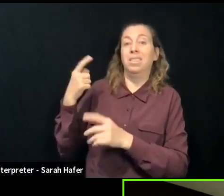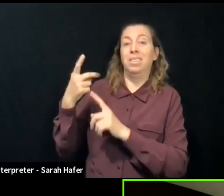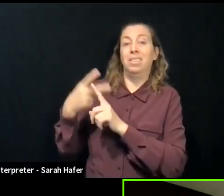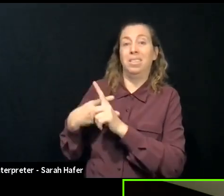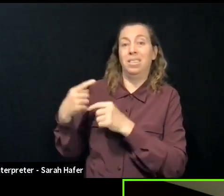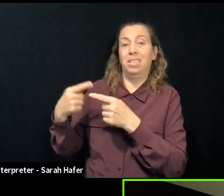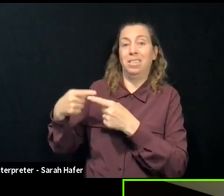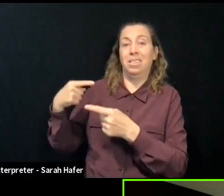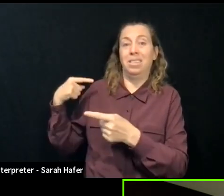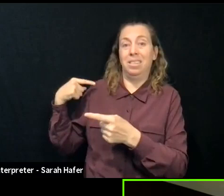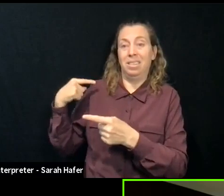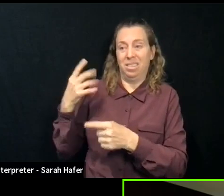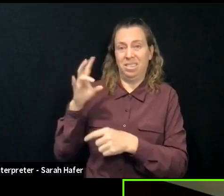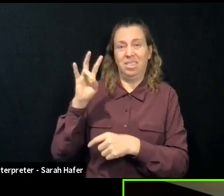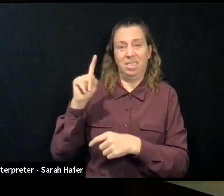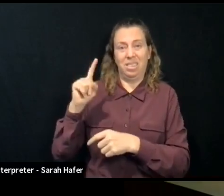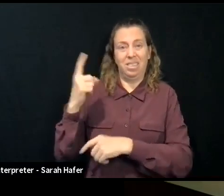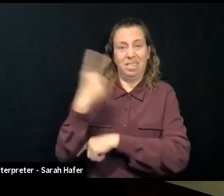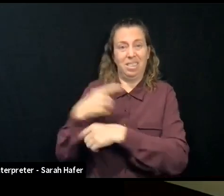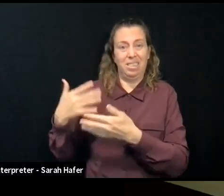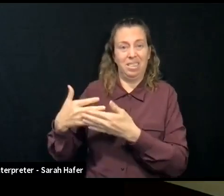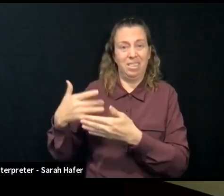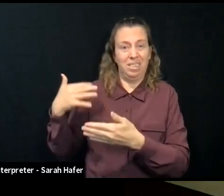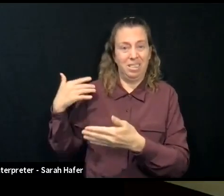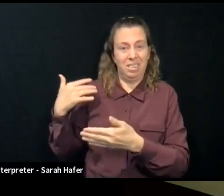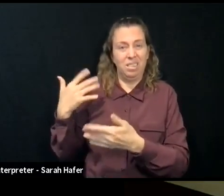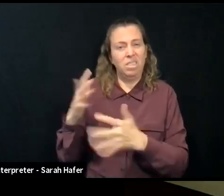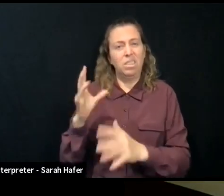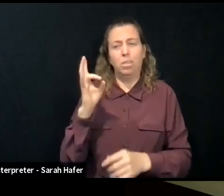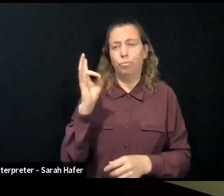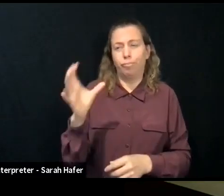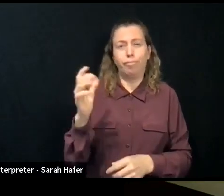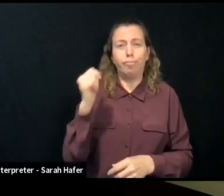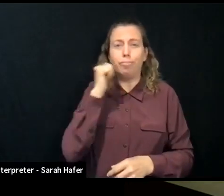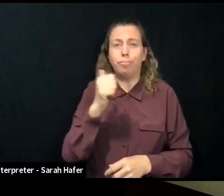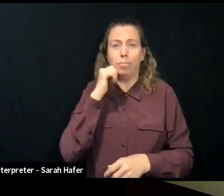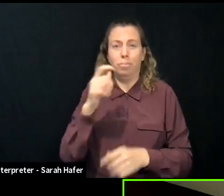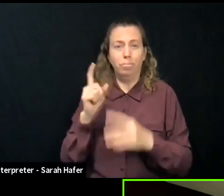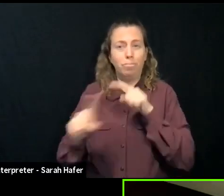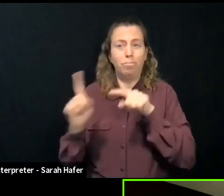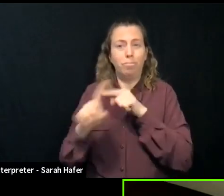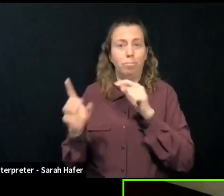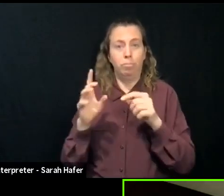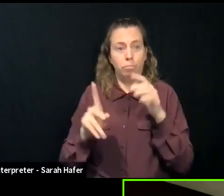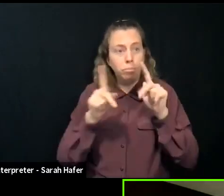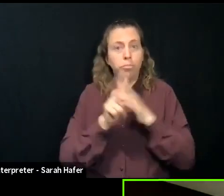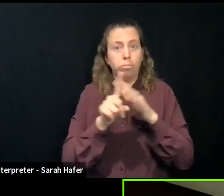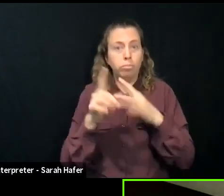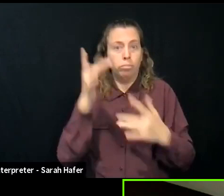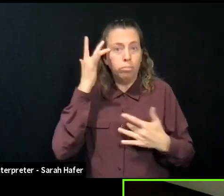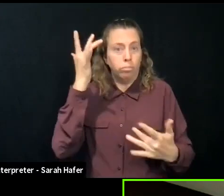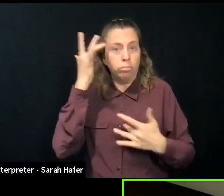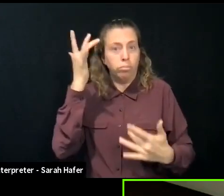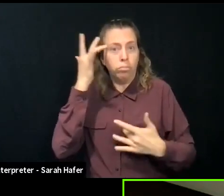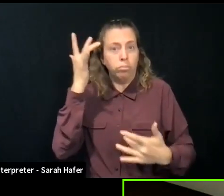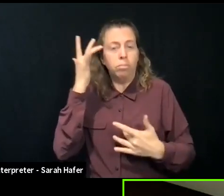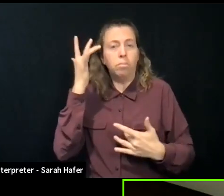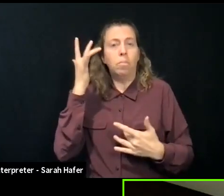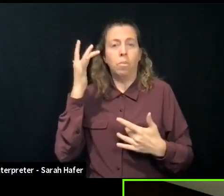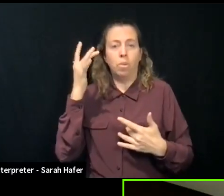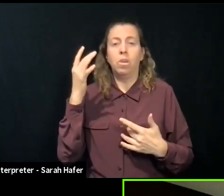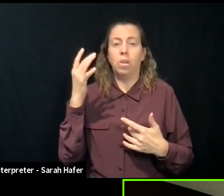than 700 new cases each day. However, both cases and hospitalizations